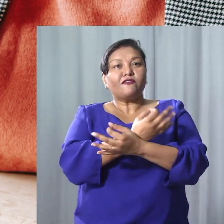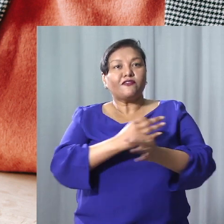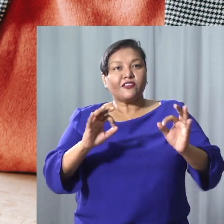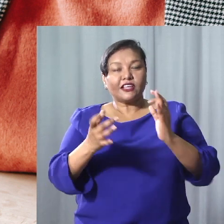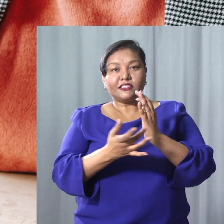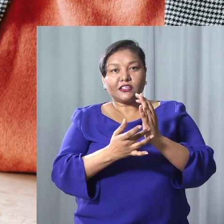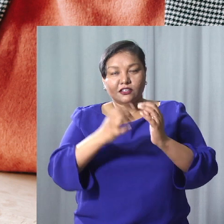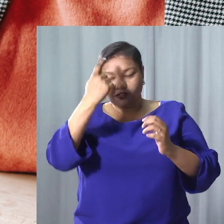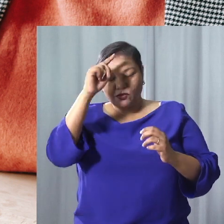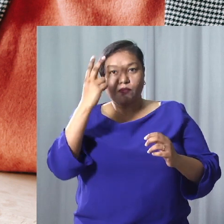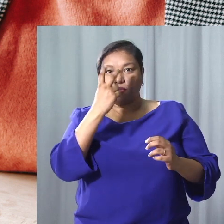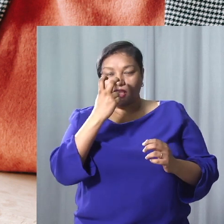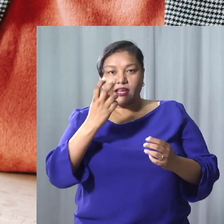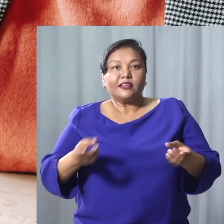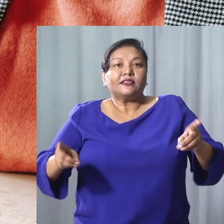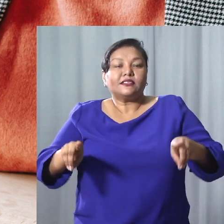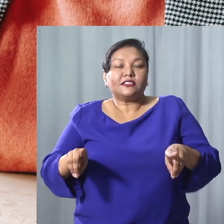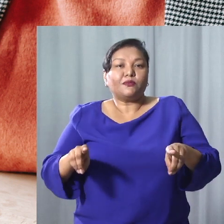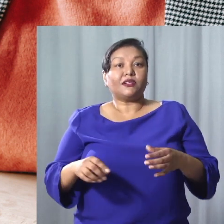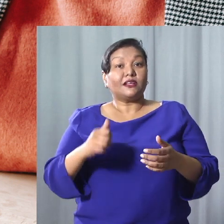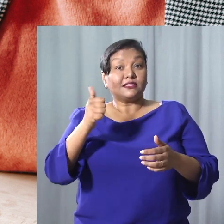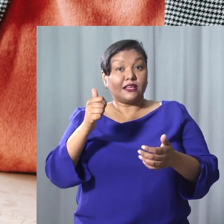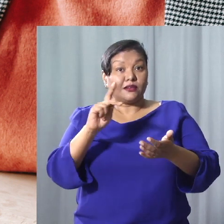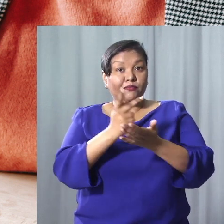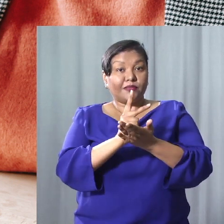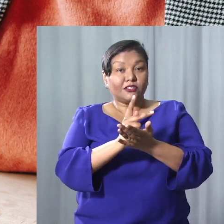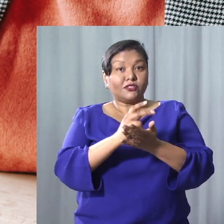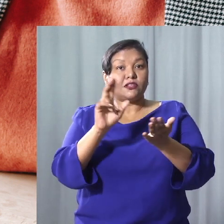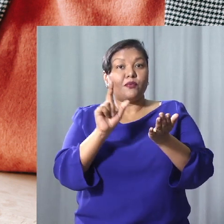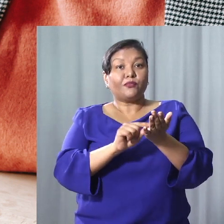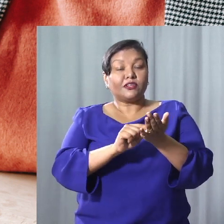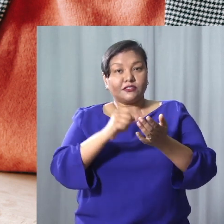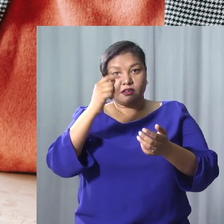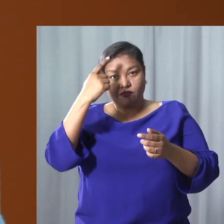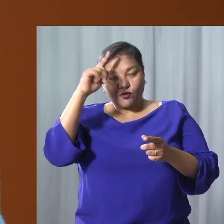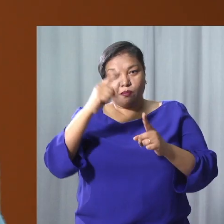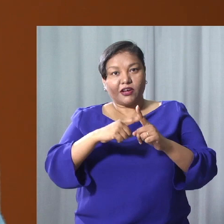print disabled, 10 pages of photocopies per month, free.